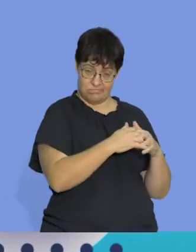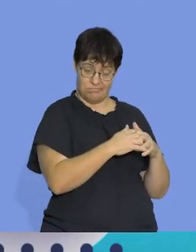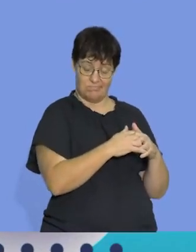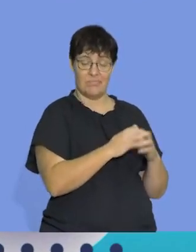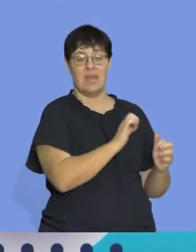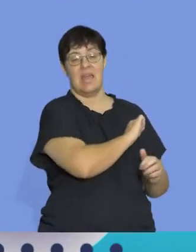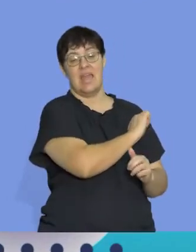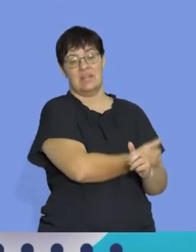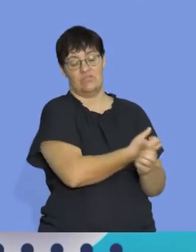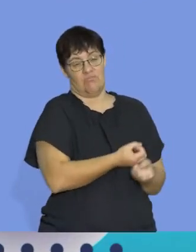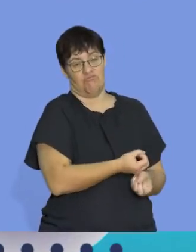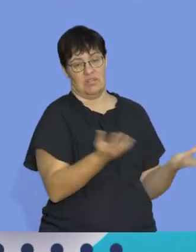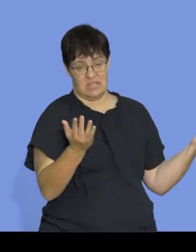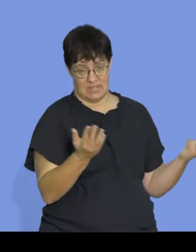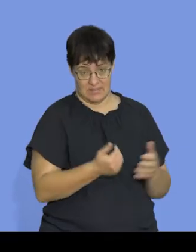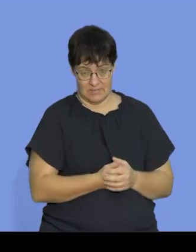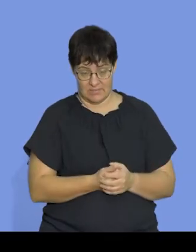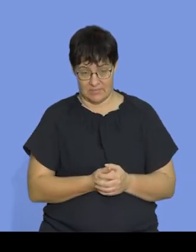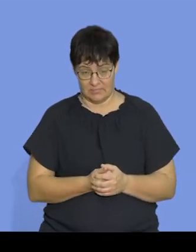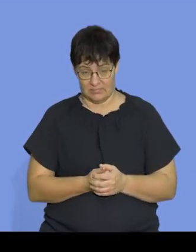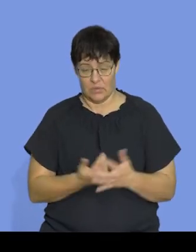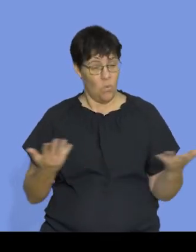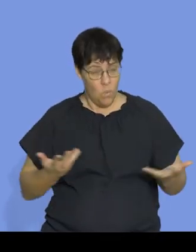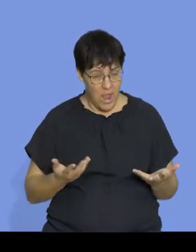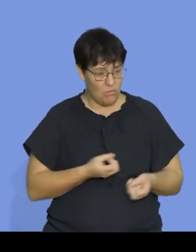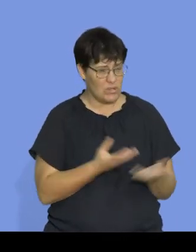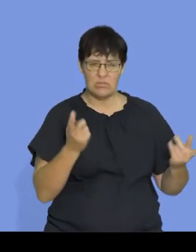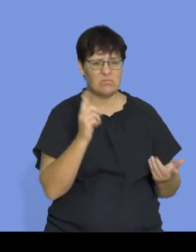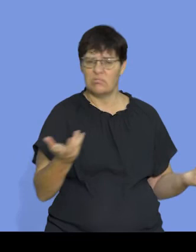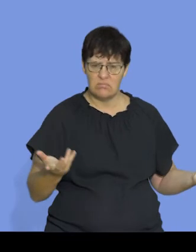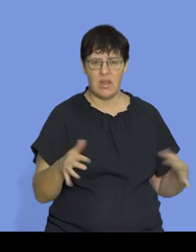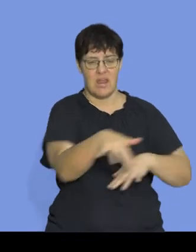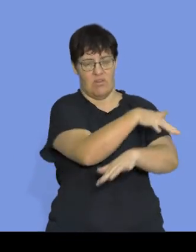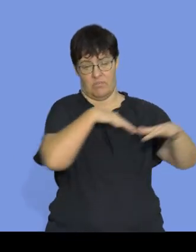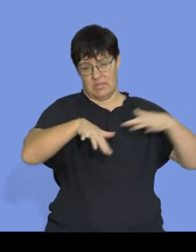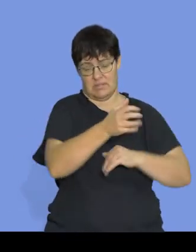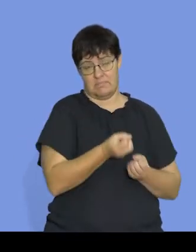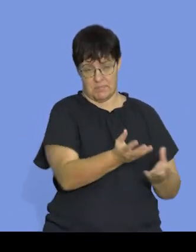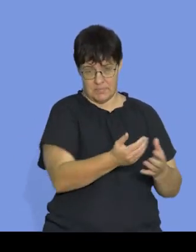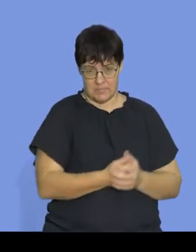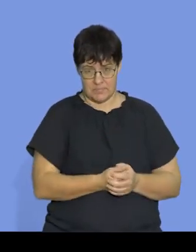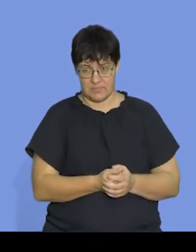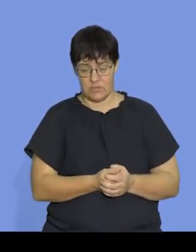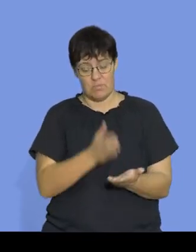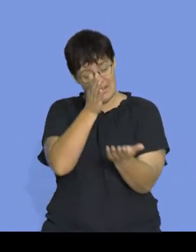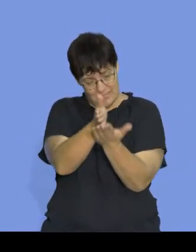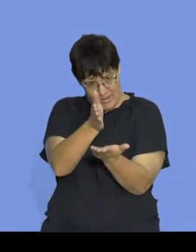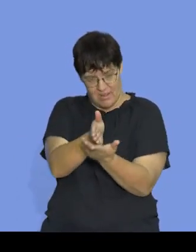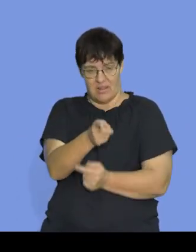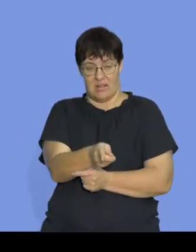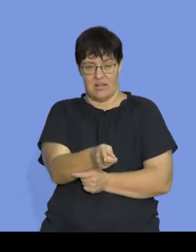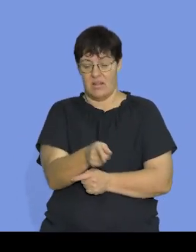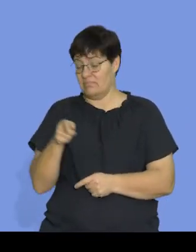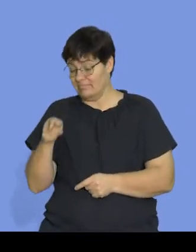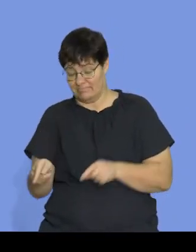actually released to the environment, right? So the activated complex is that intermediate state between reactants